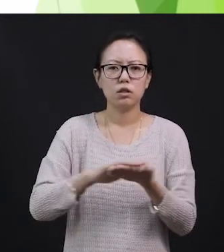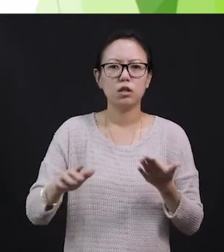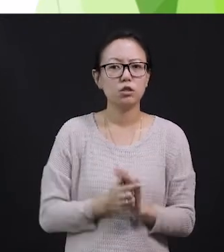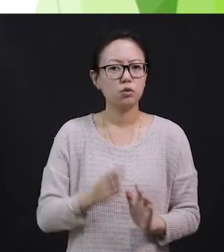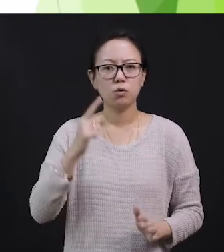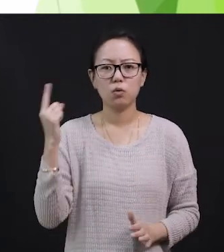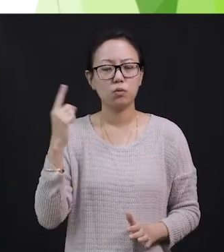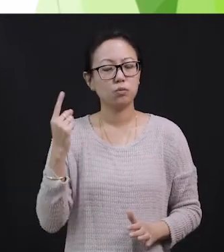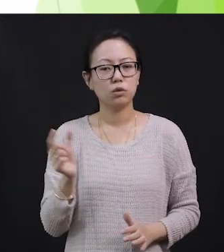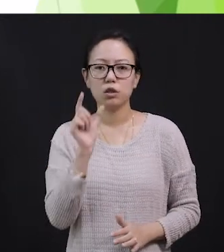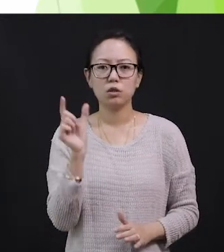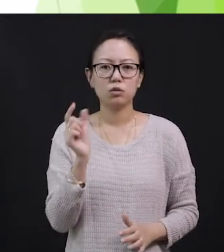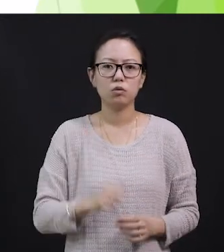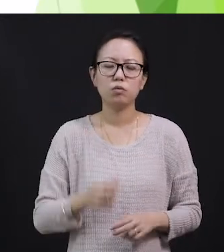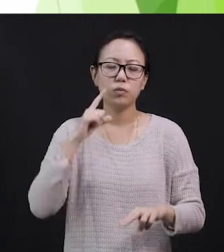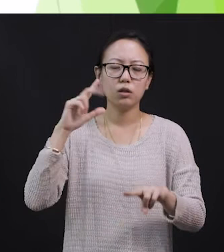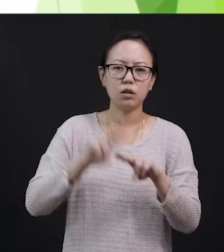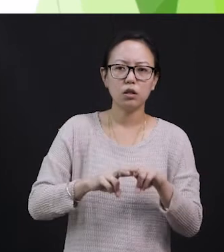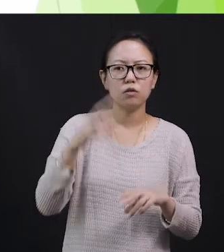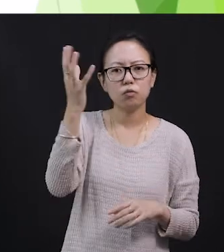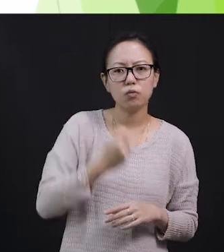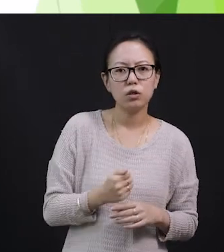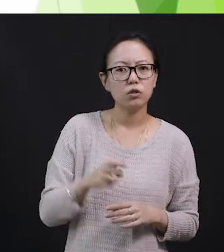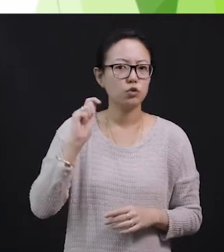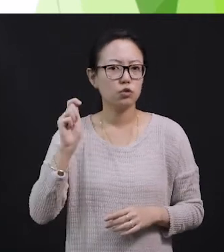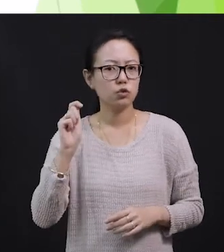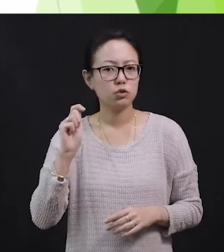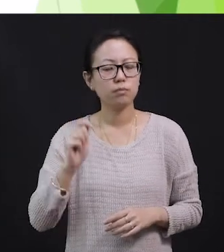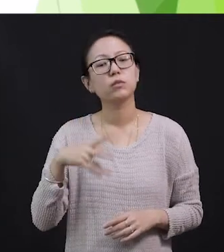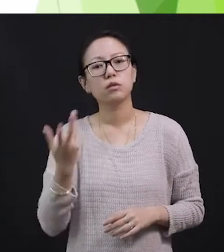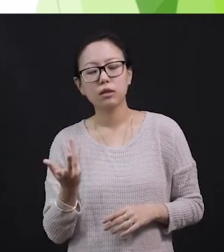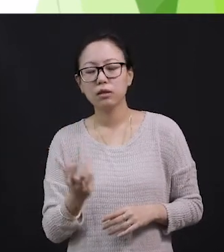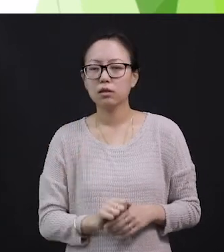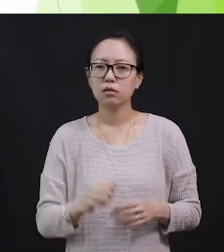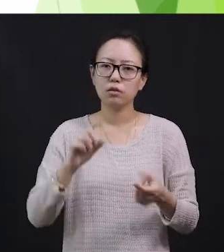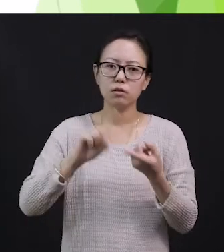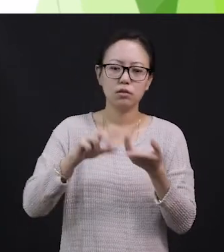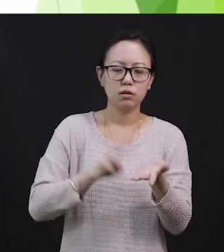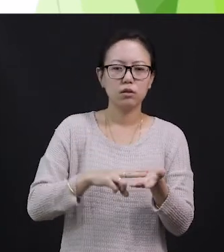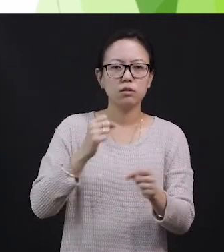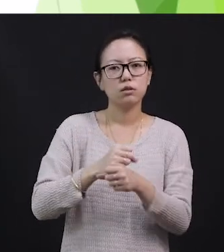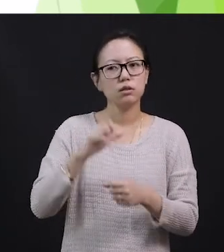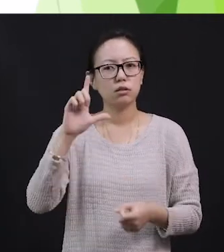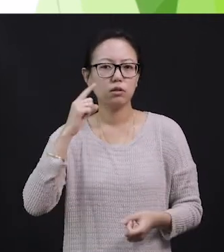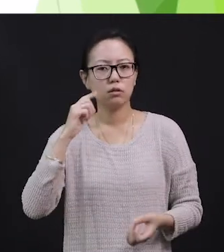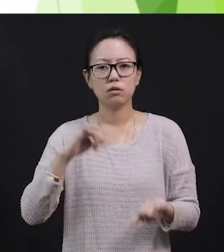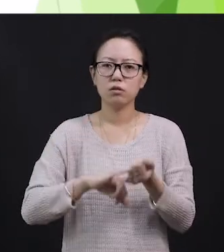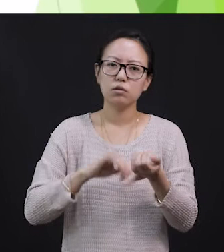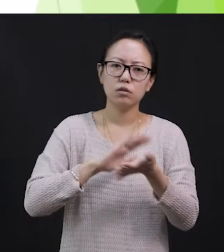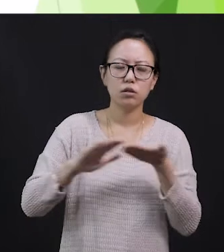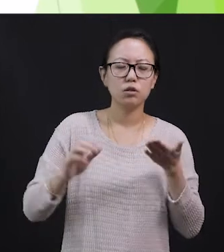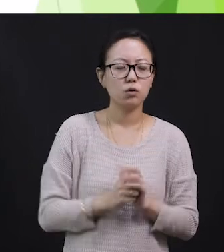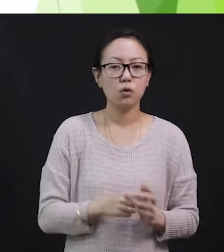to have that language. So because you wanted jobs, you had to learn their language, English, and that is